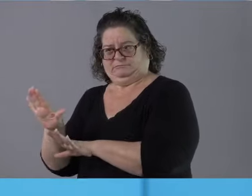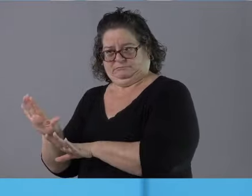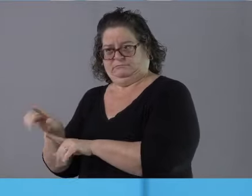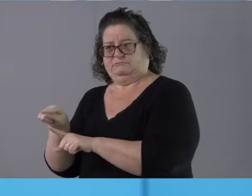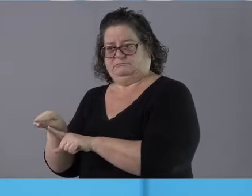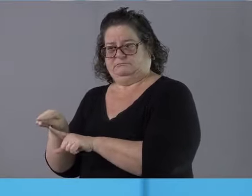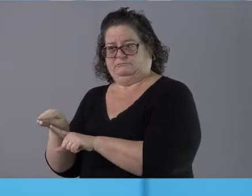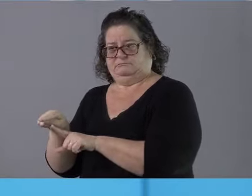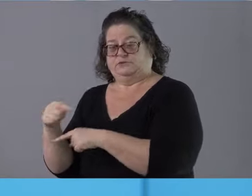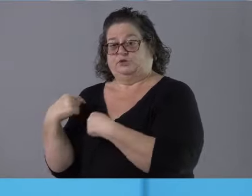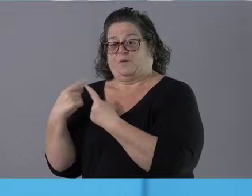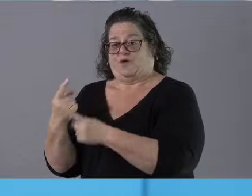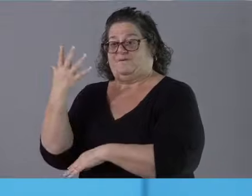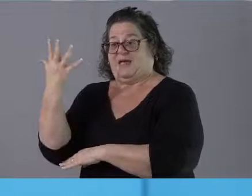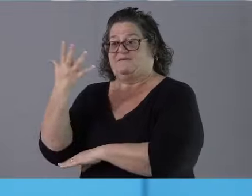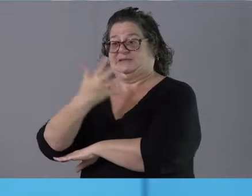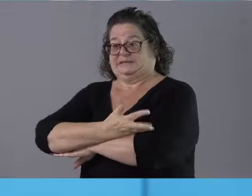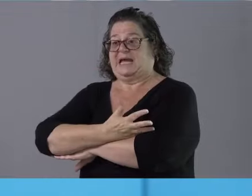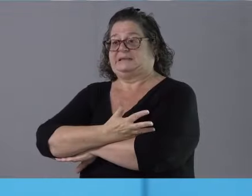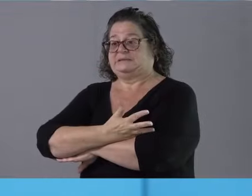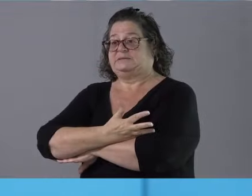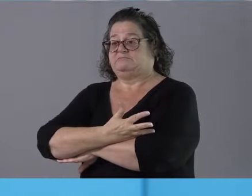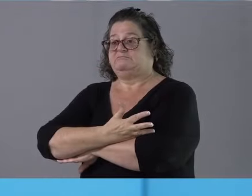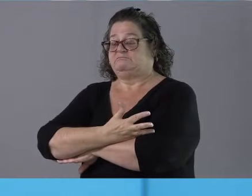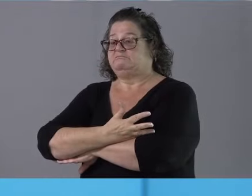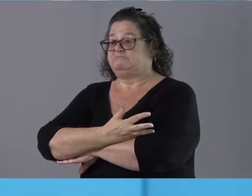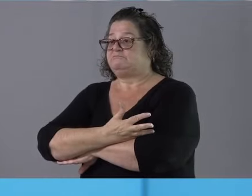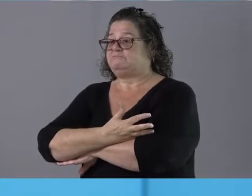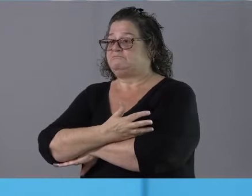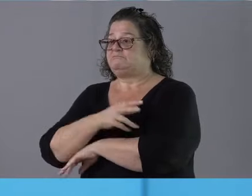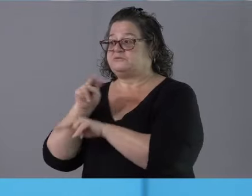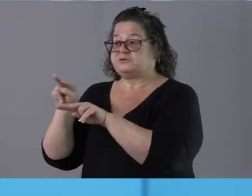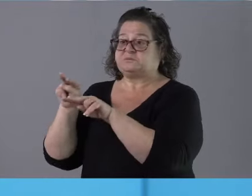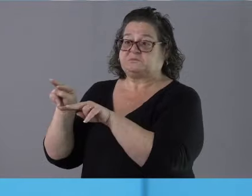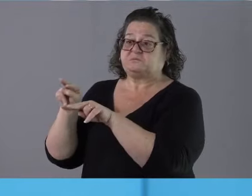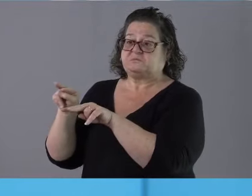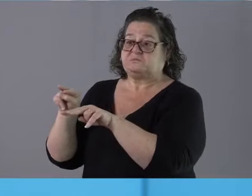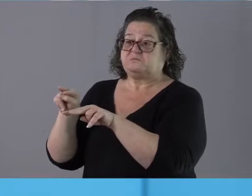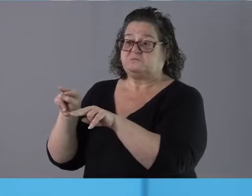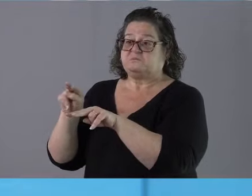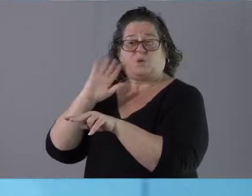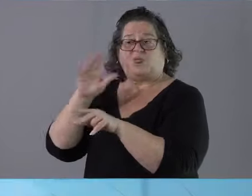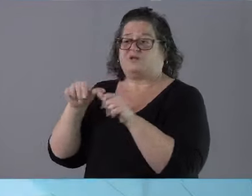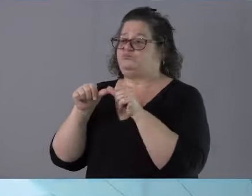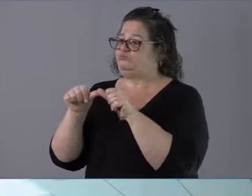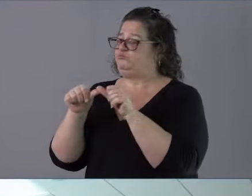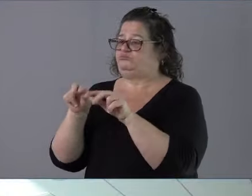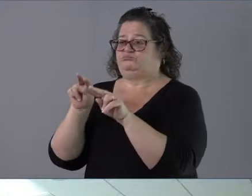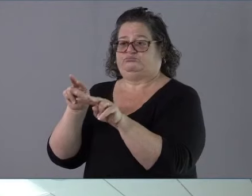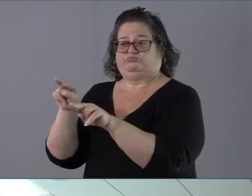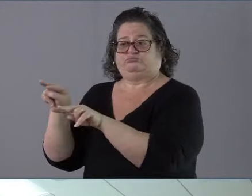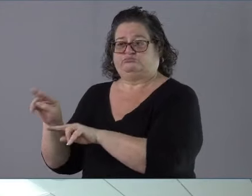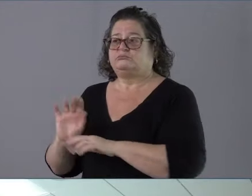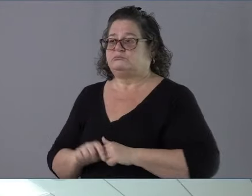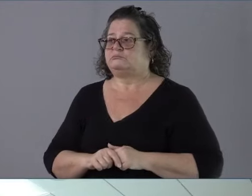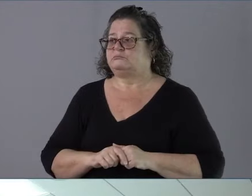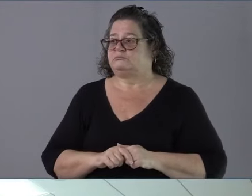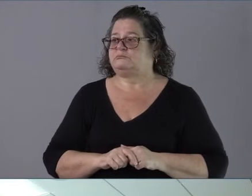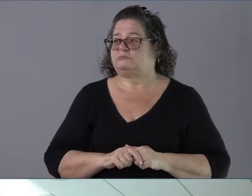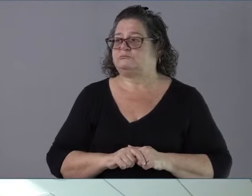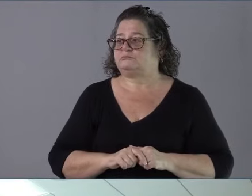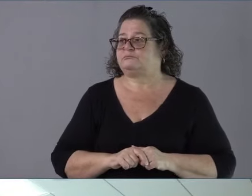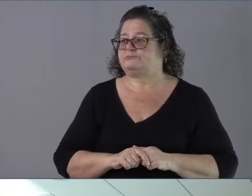the results that we've seen over the last 2 weeks, so we're going to continually monitor it. So at this point, you're not